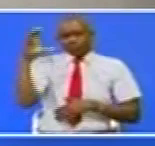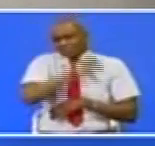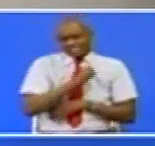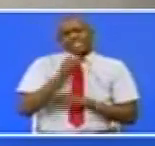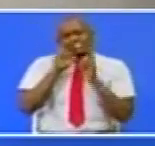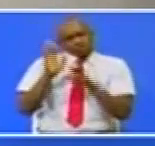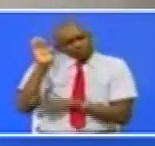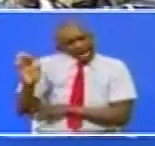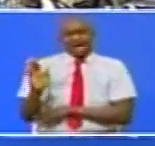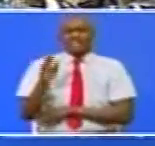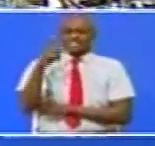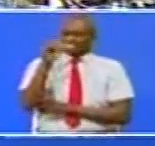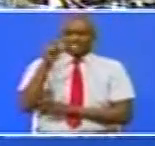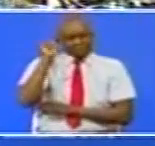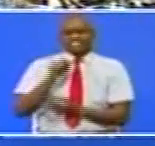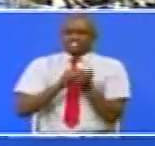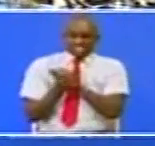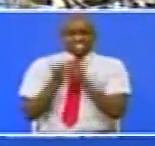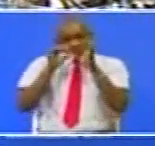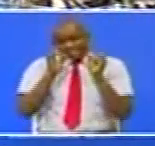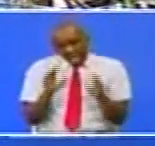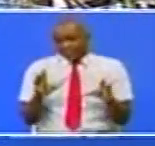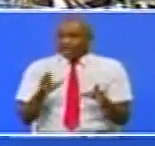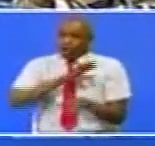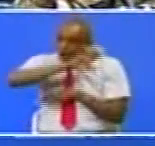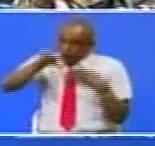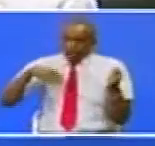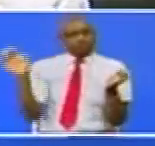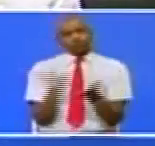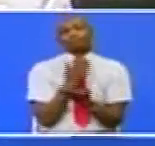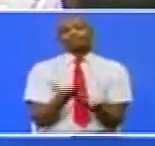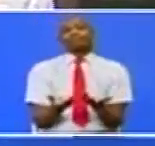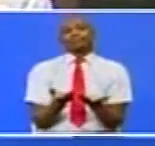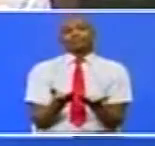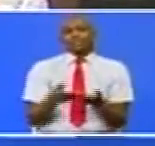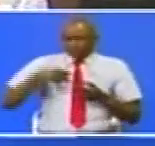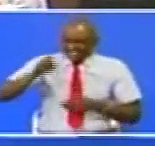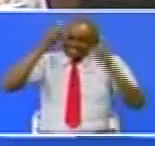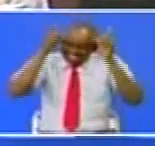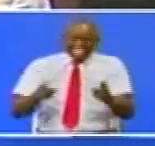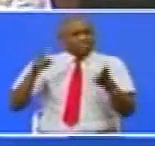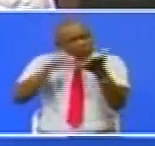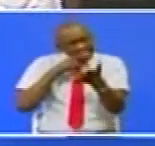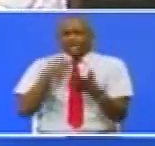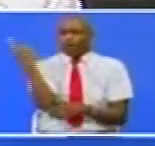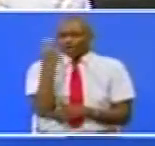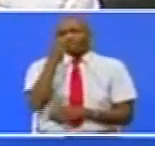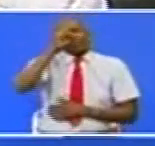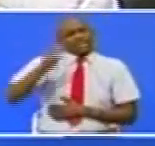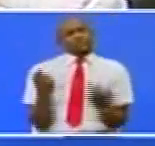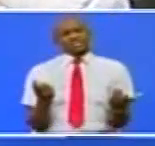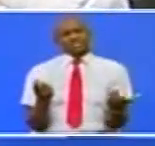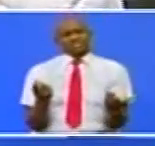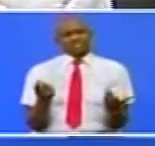5,101 KCSE results that were cancelled due to exam irregularities. You decided to cancel only